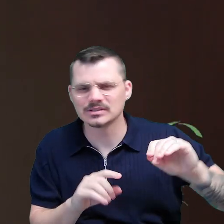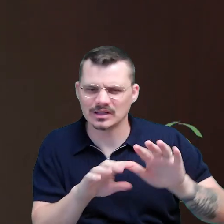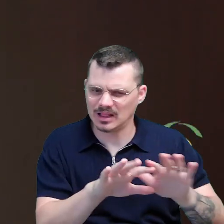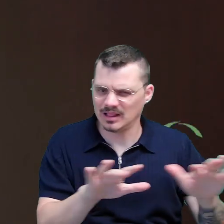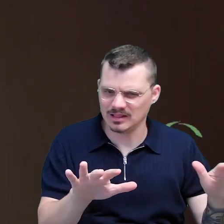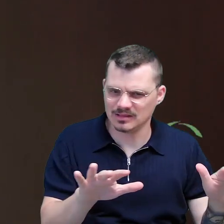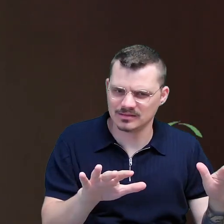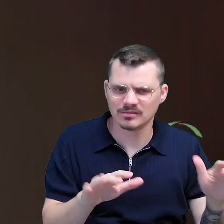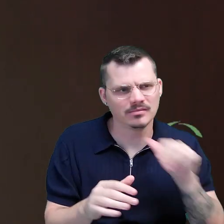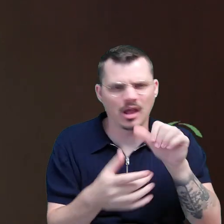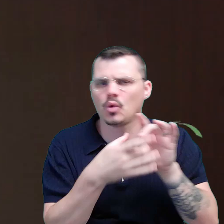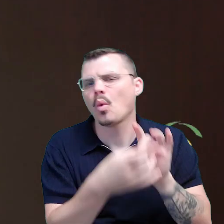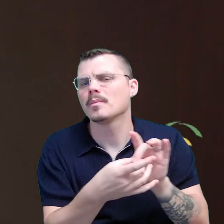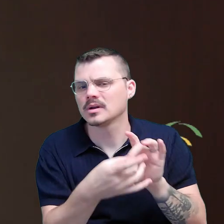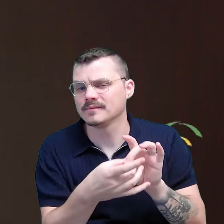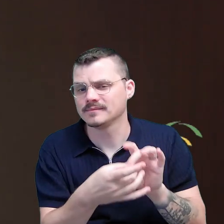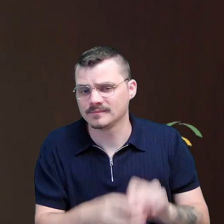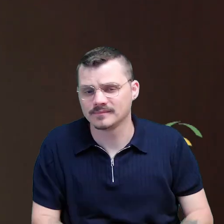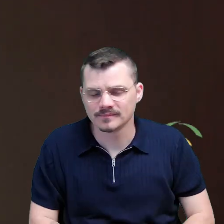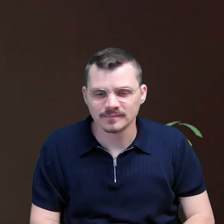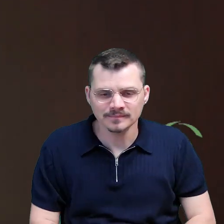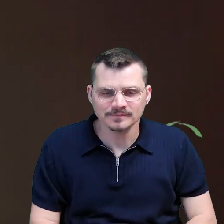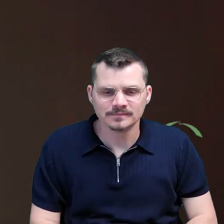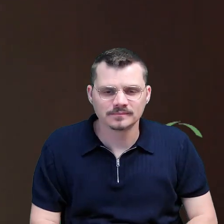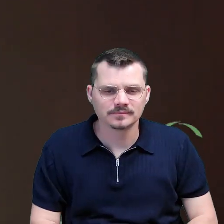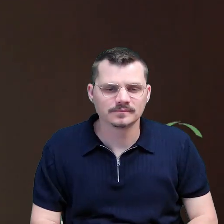you, uncooperativeness.